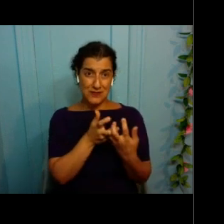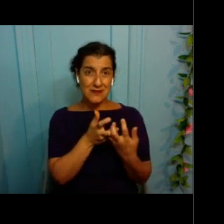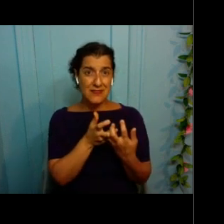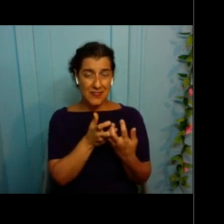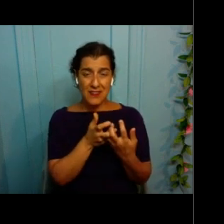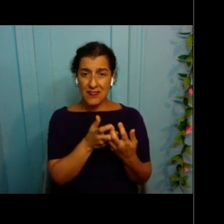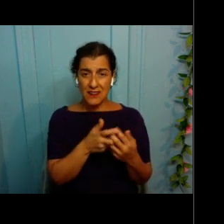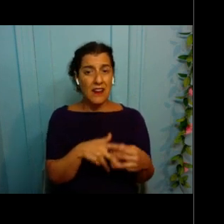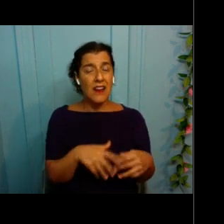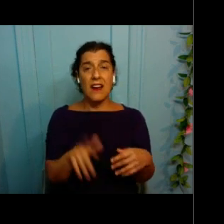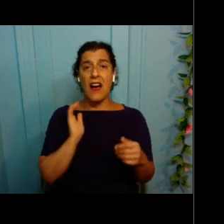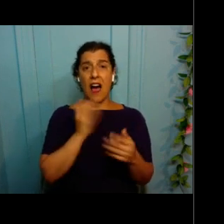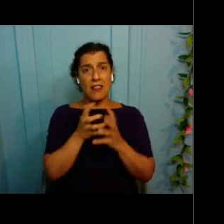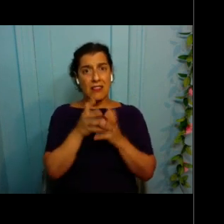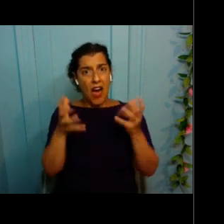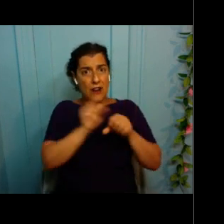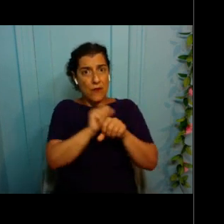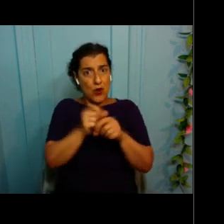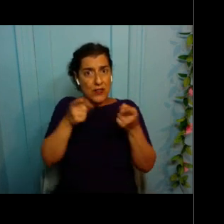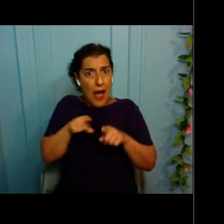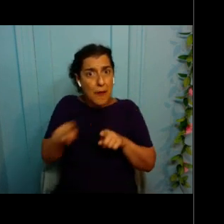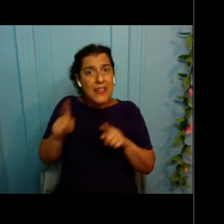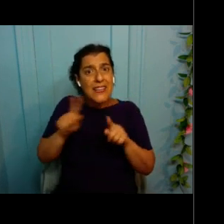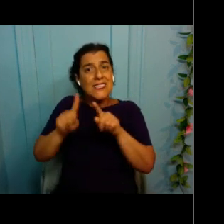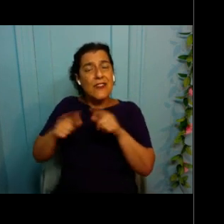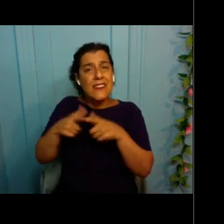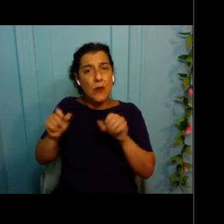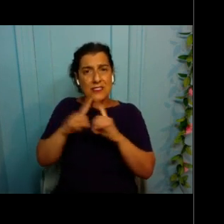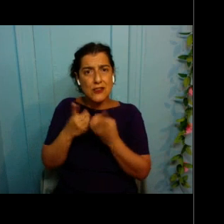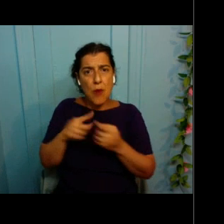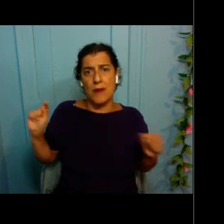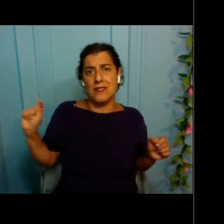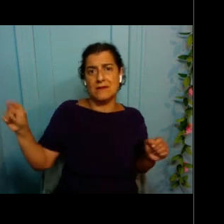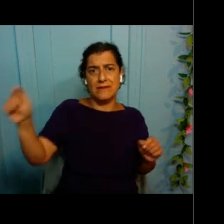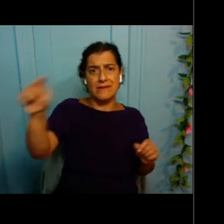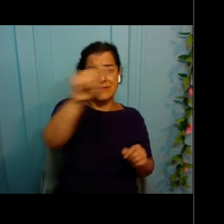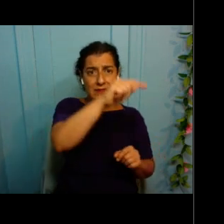relevant work being done in linguistics departments. And many of those